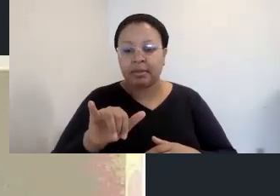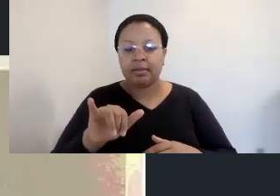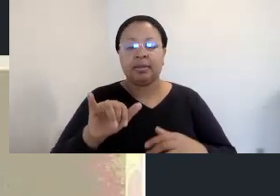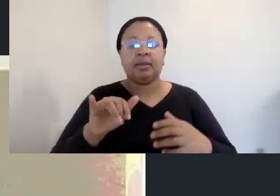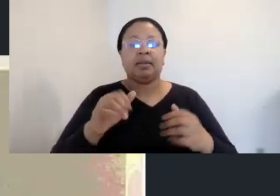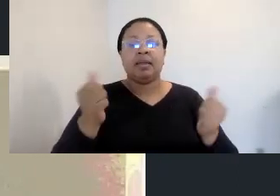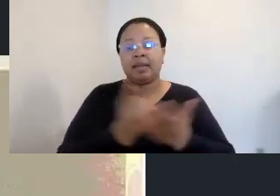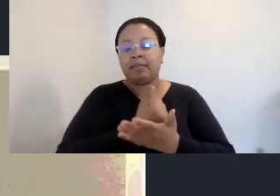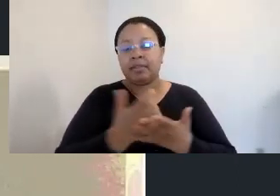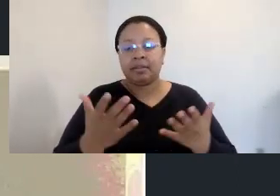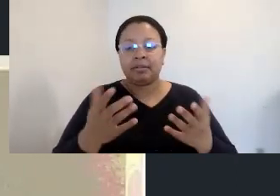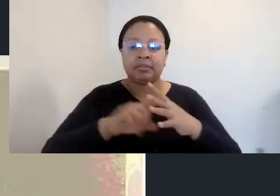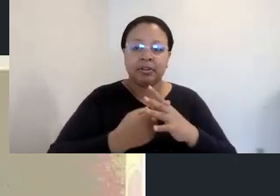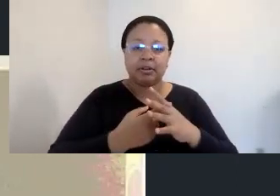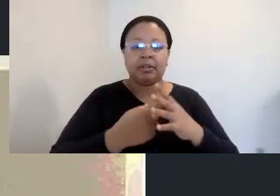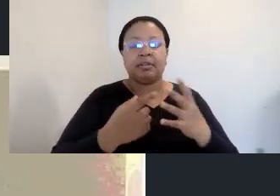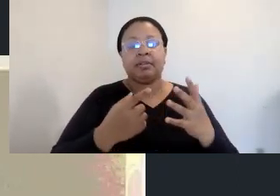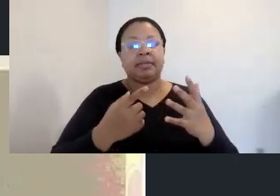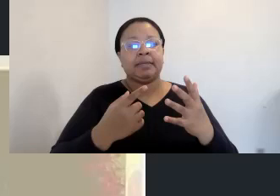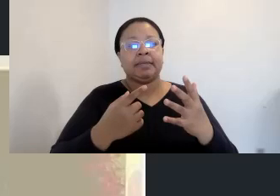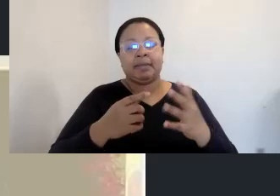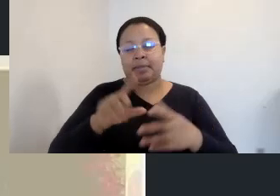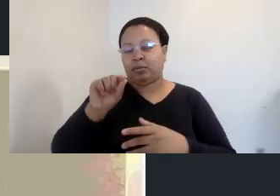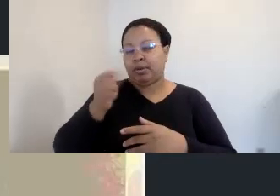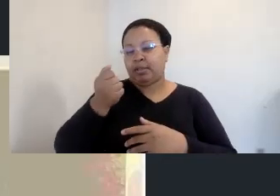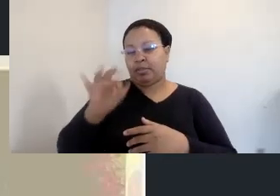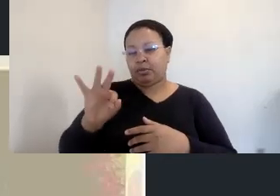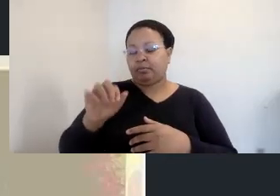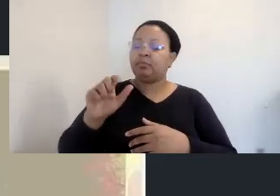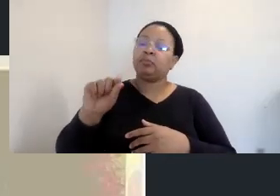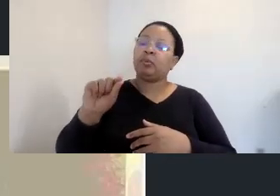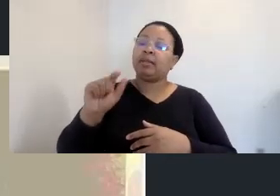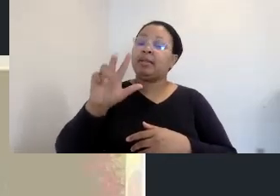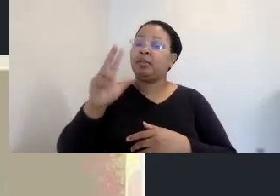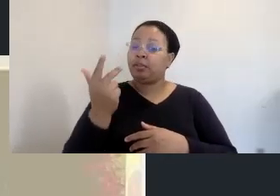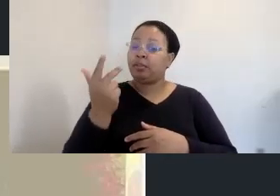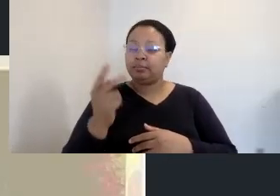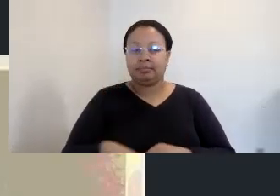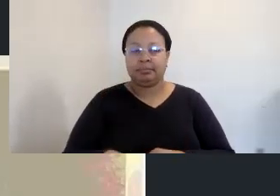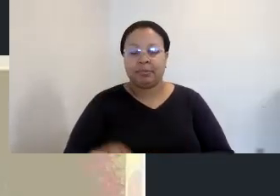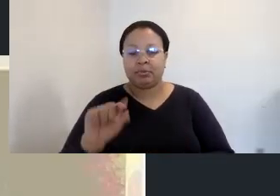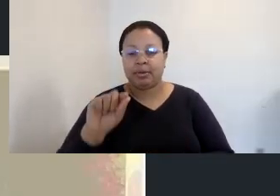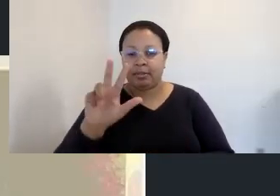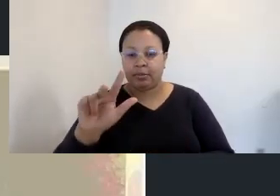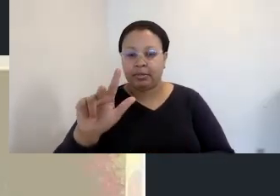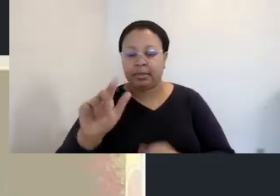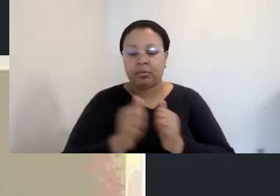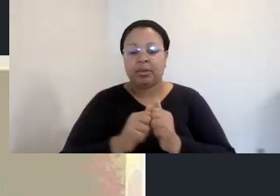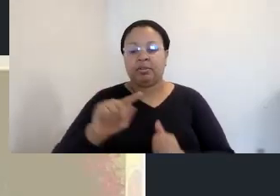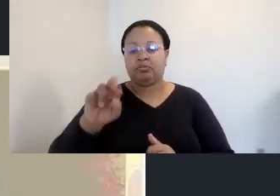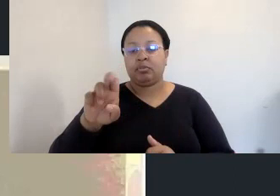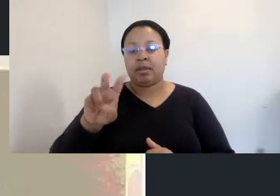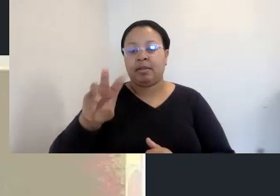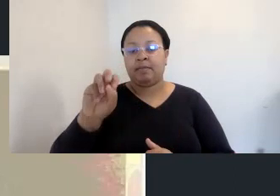to brew back in 2013 with the acquittal of Trayvon Martin's murder.